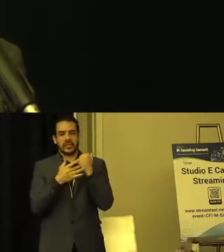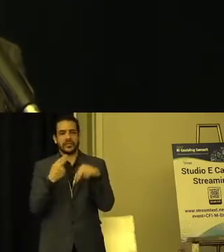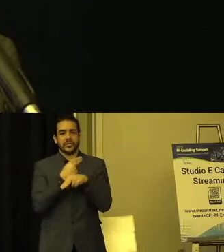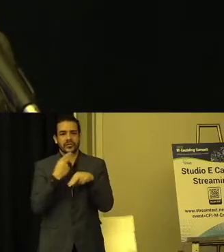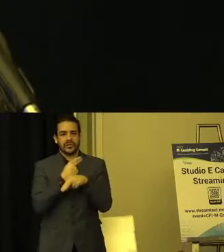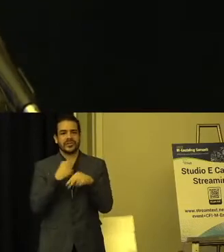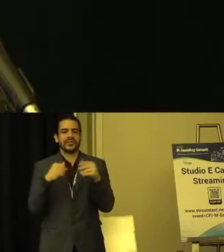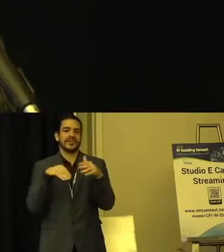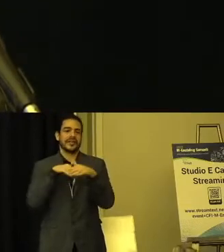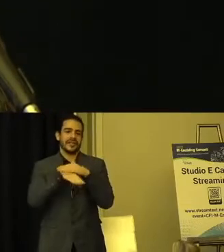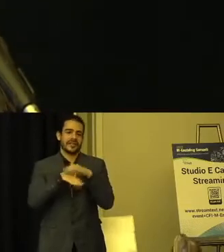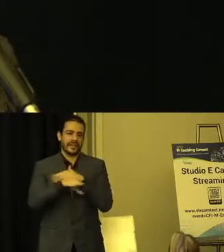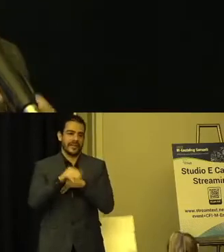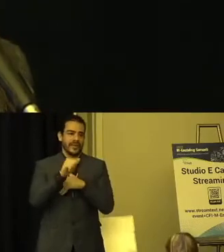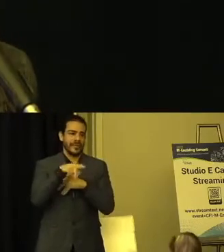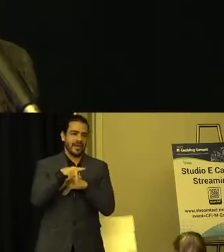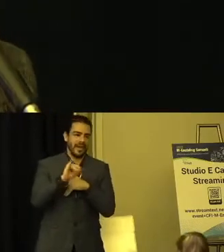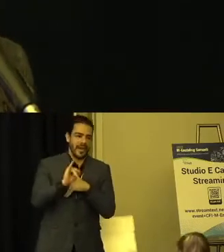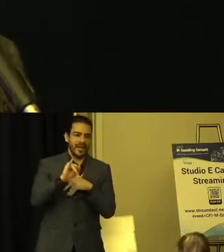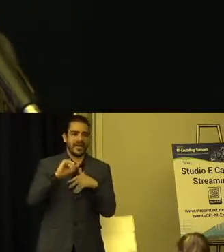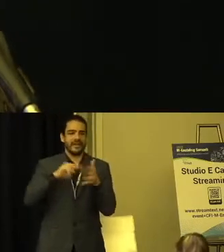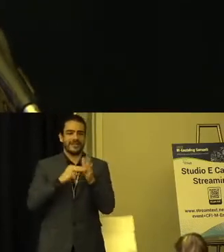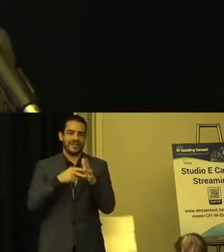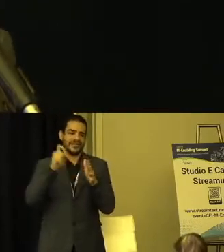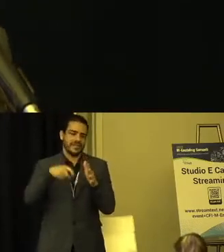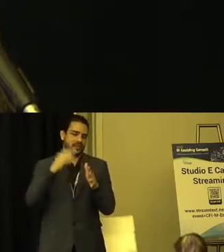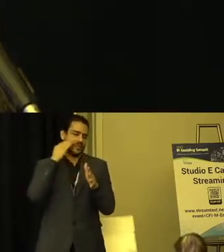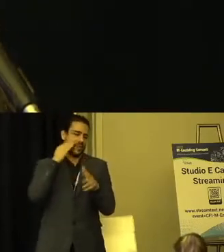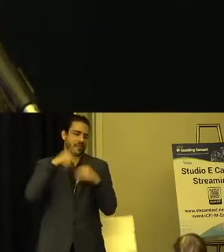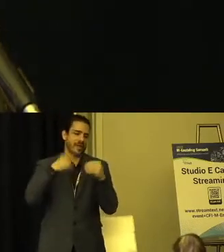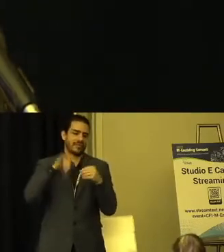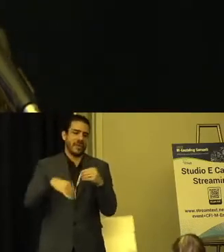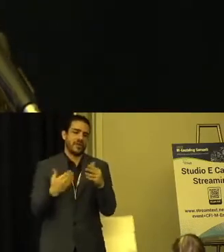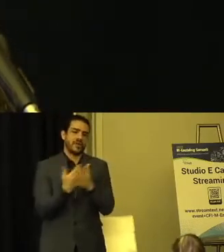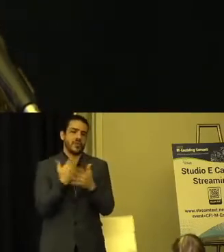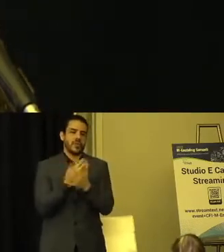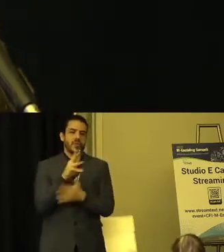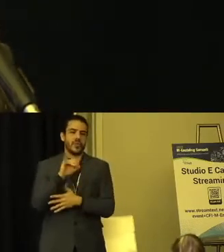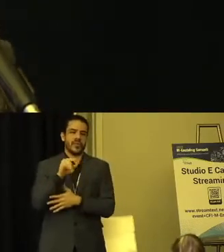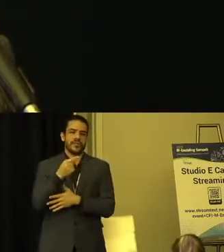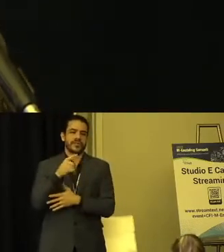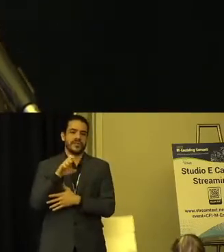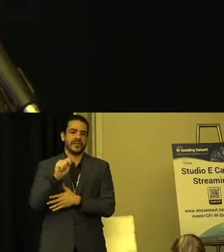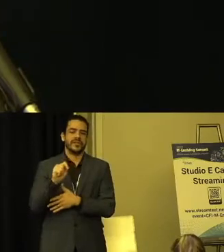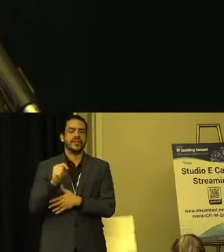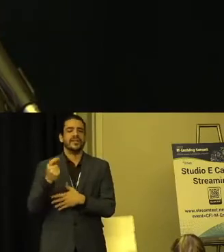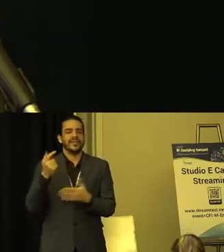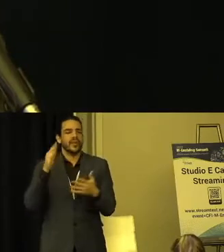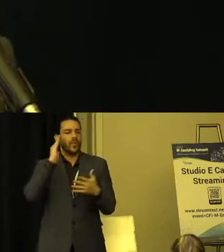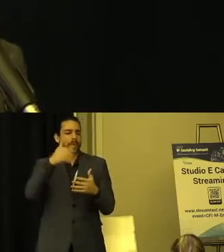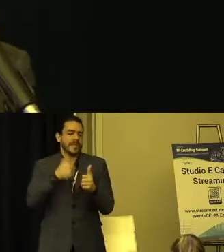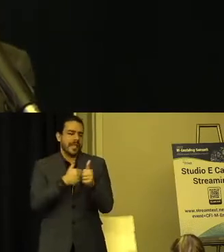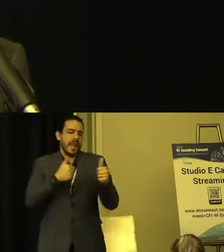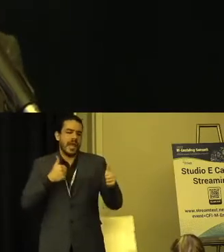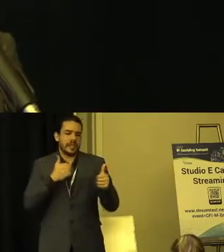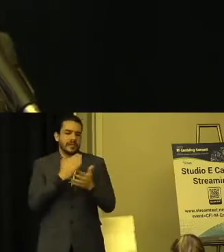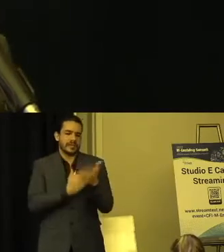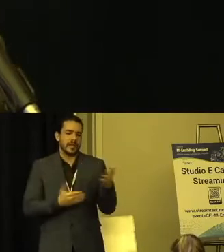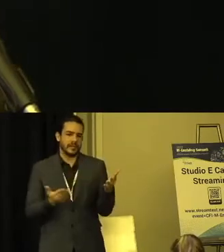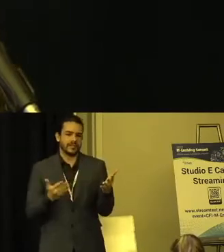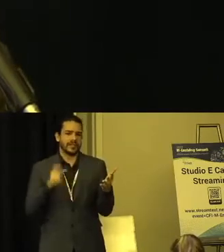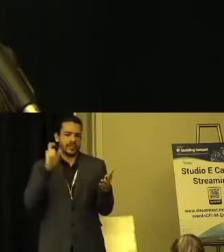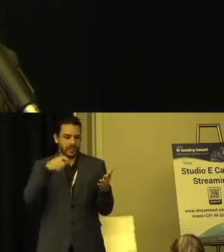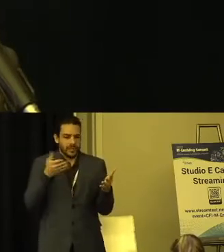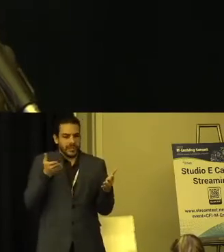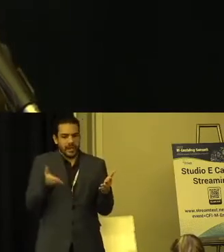APIs, which have to know about this newfangled widget that's being done. So there's going to be a bit of a delay. And we need to be there and on the job to